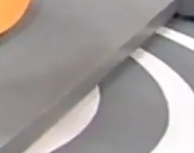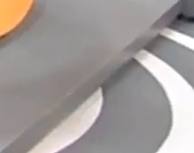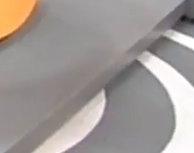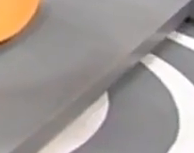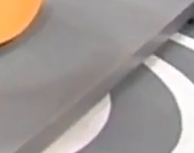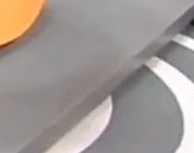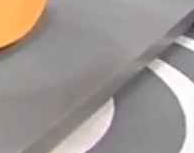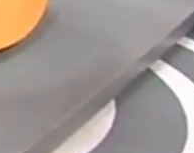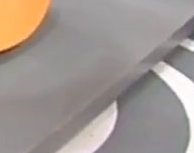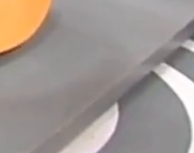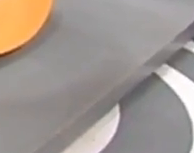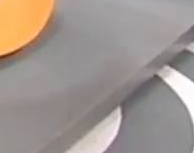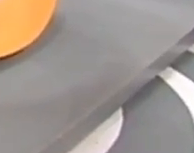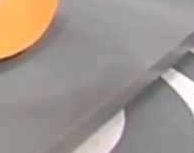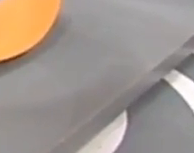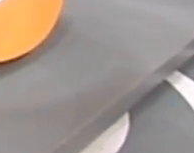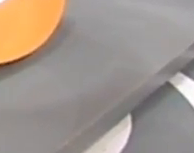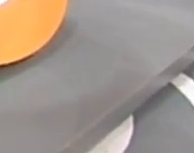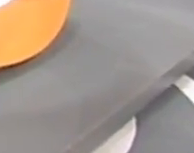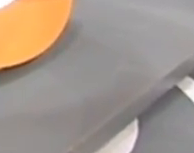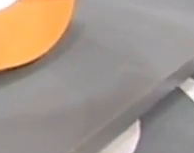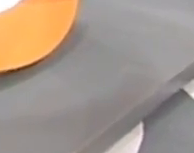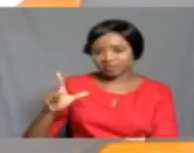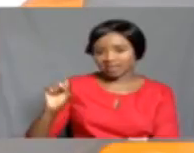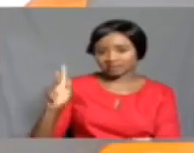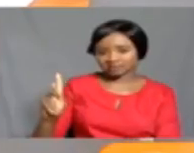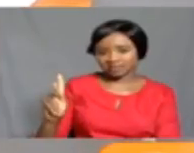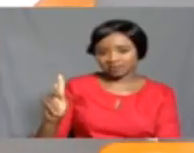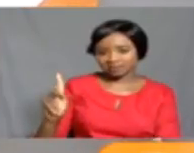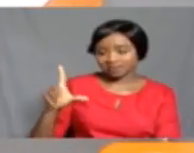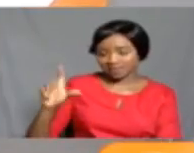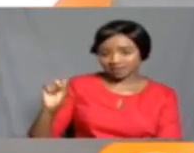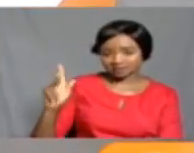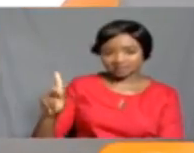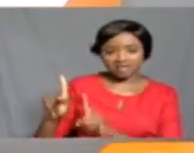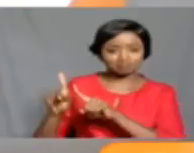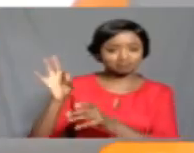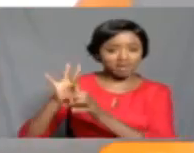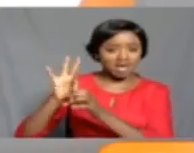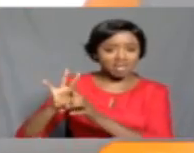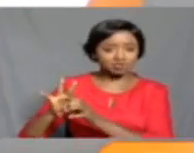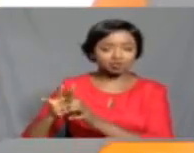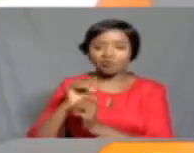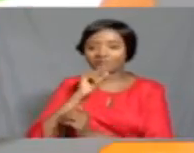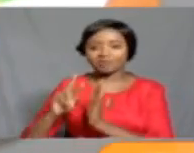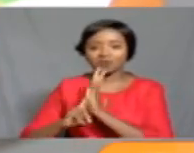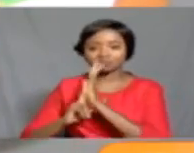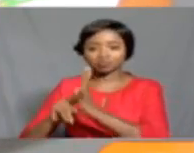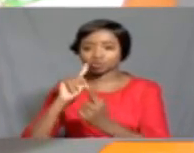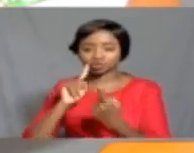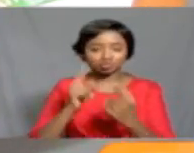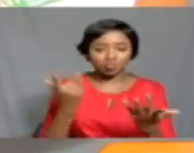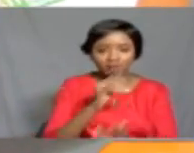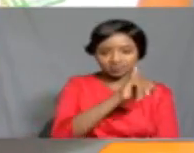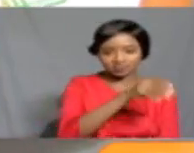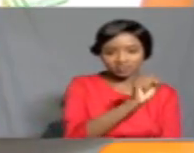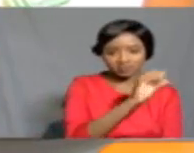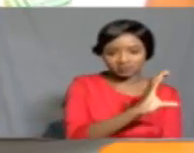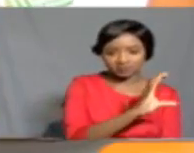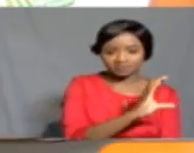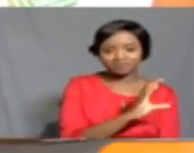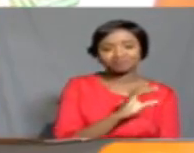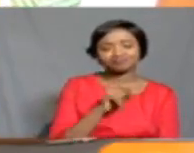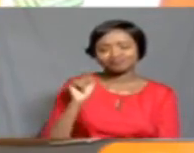on what's happening with the election of the LSK male representative to the JSC.